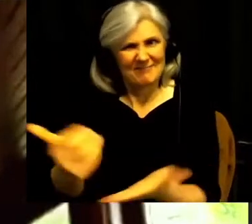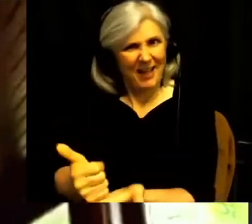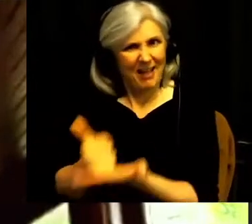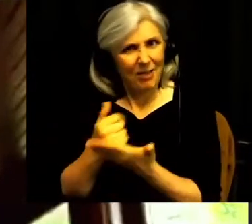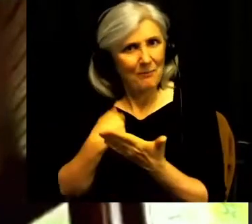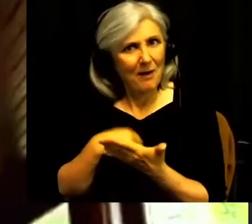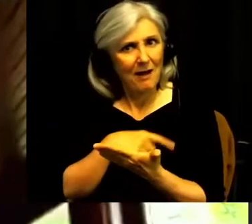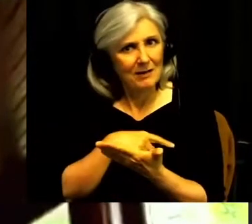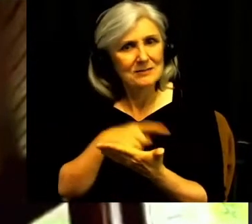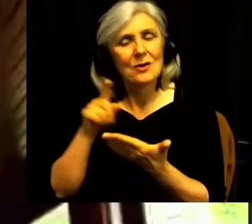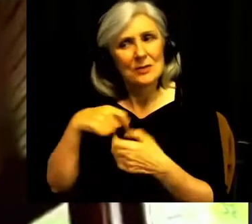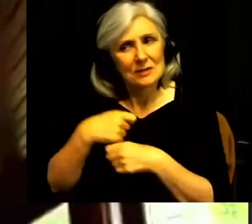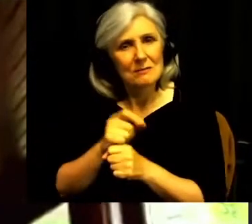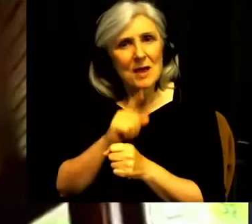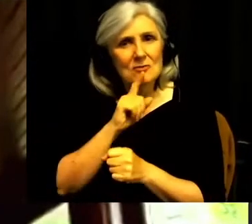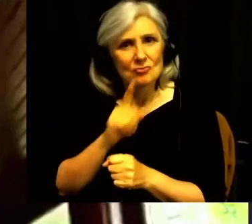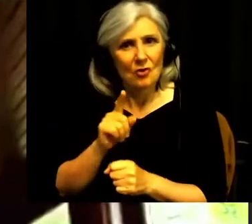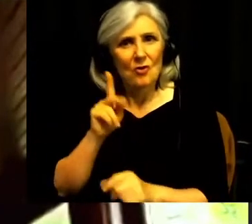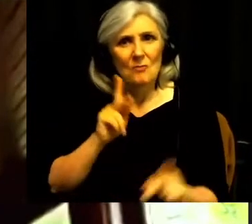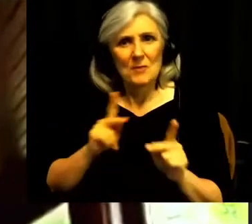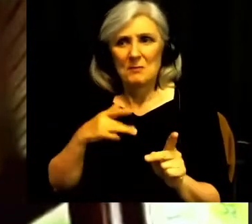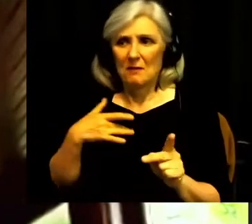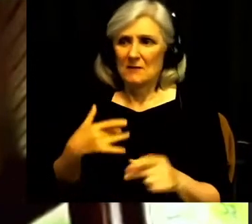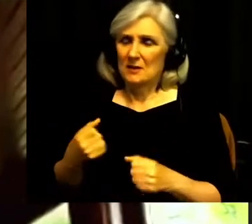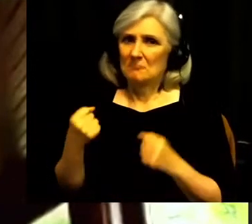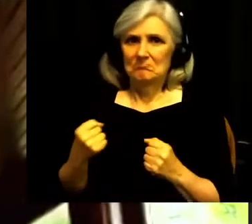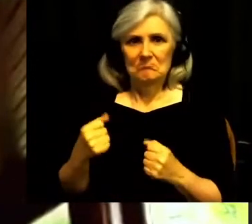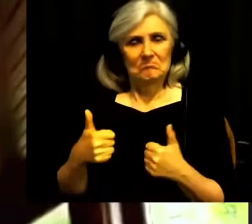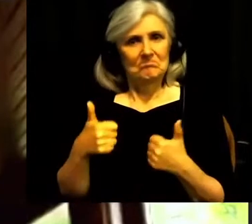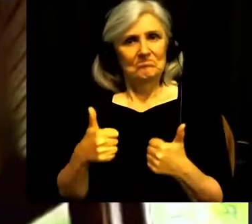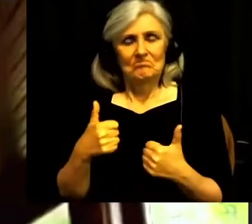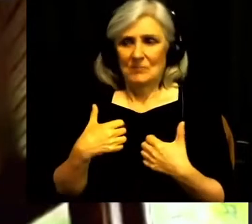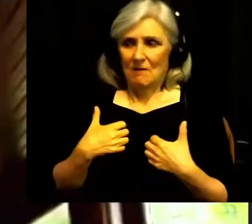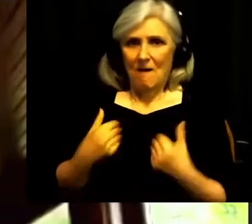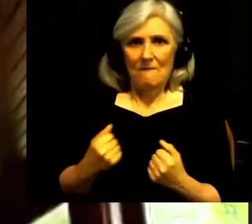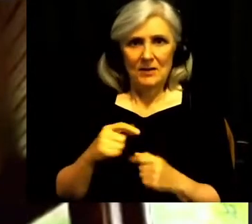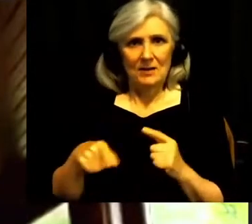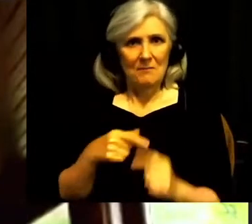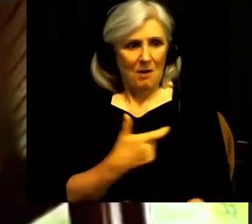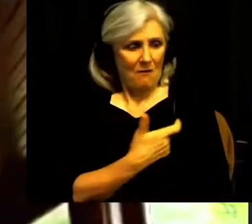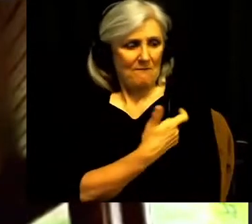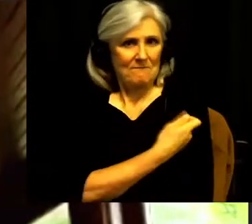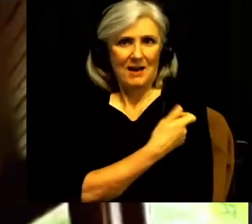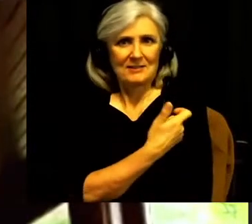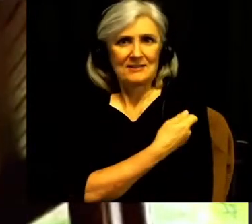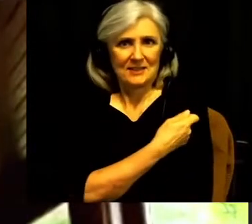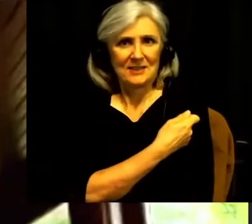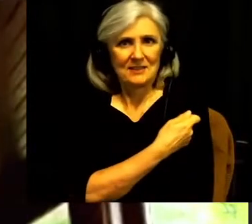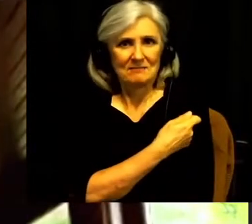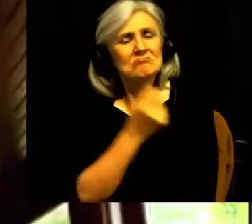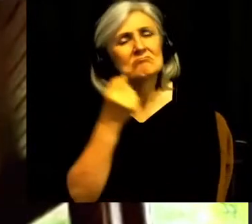promote confidence in the vaccine process and the vaccine product so people can understand that they're highly